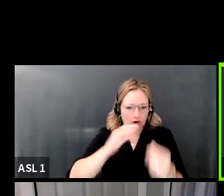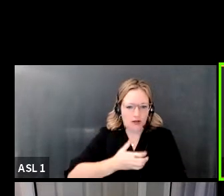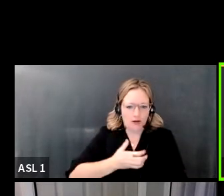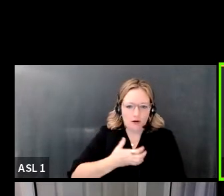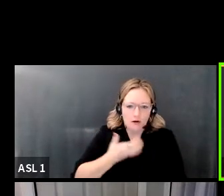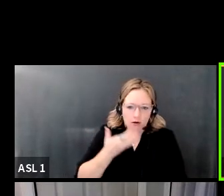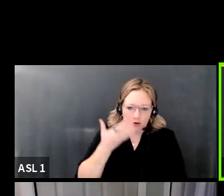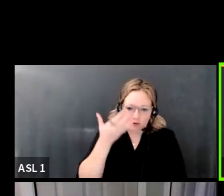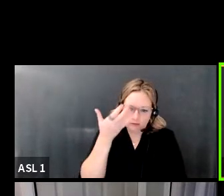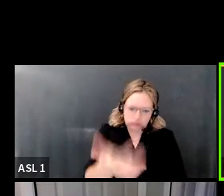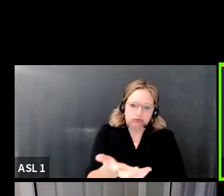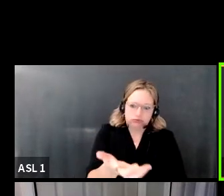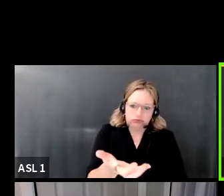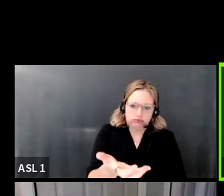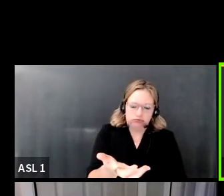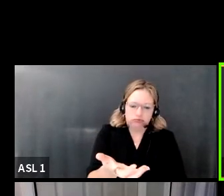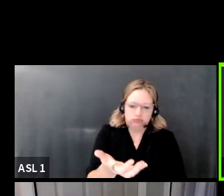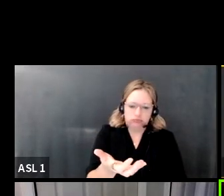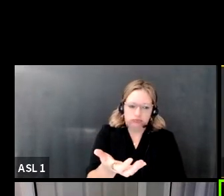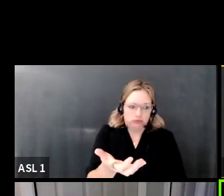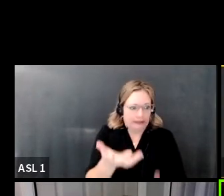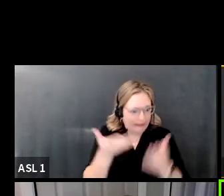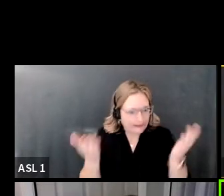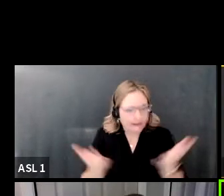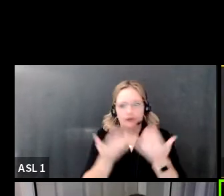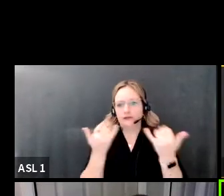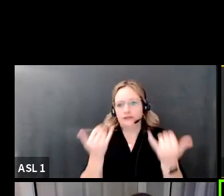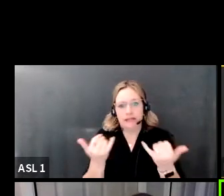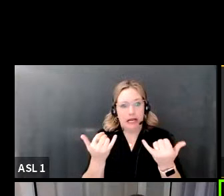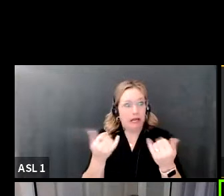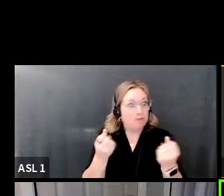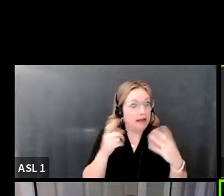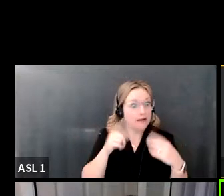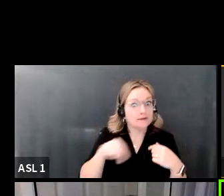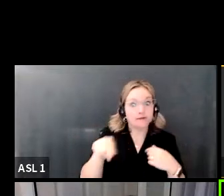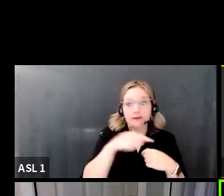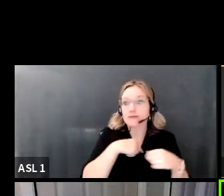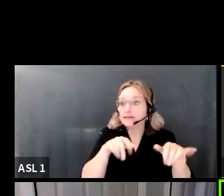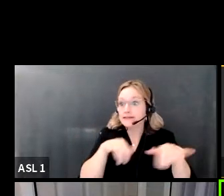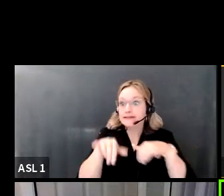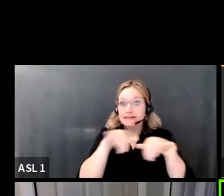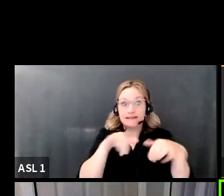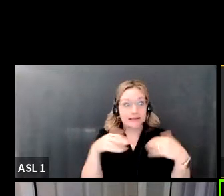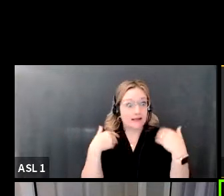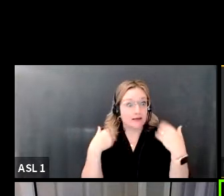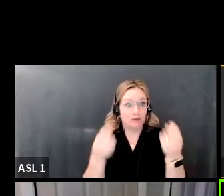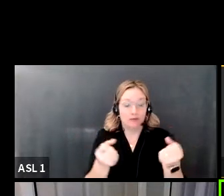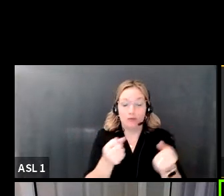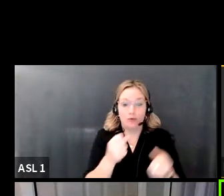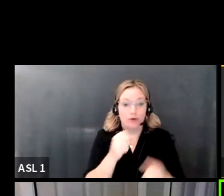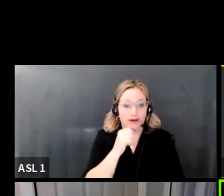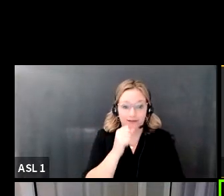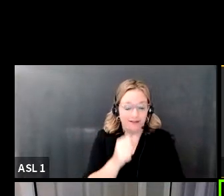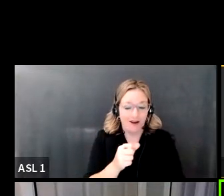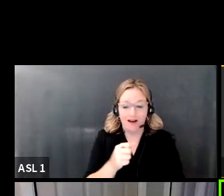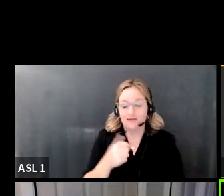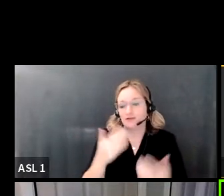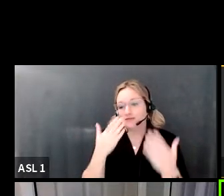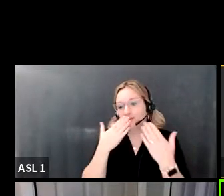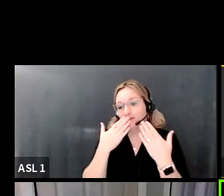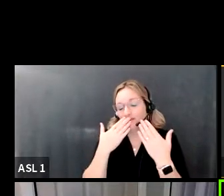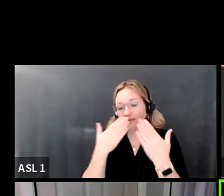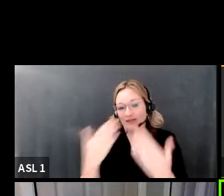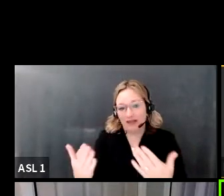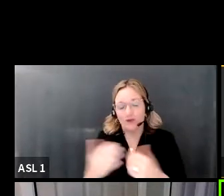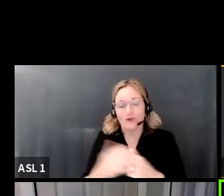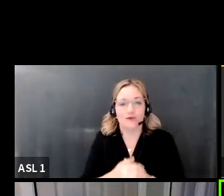for coming thank you very much member norman and i don't see any other hands up so i think i'll i'll join the others